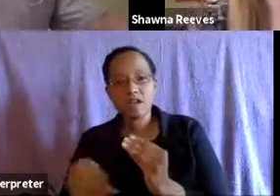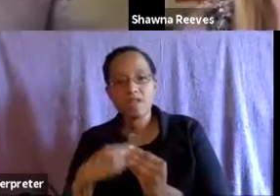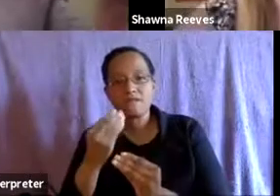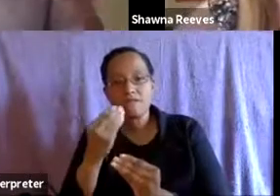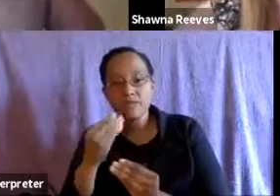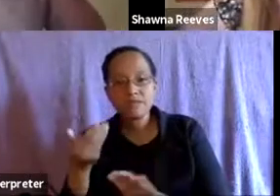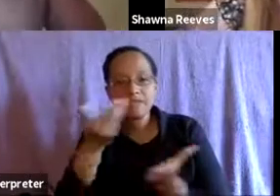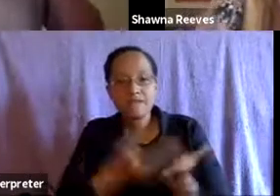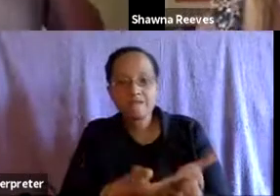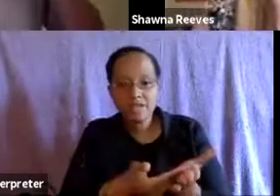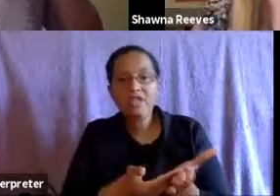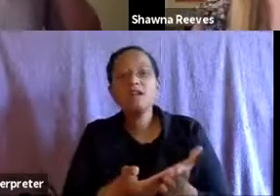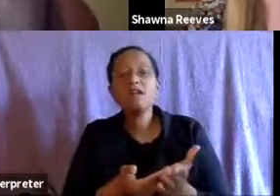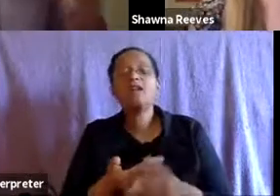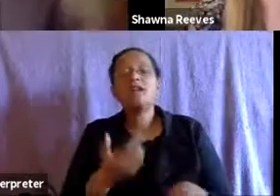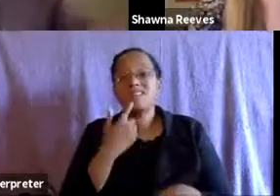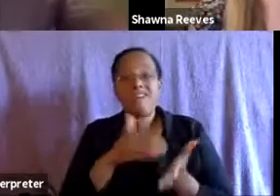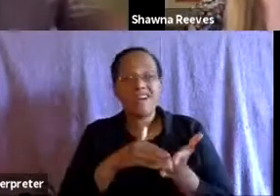We have a frozen Benson.